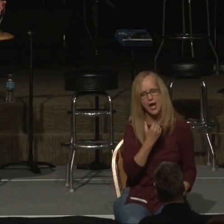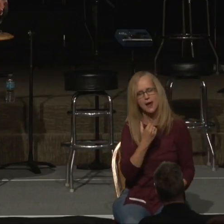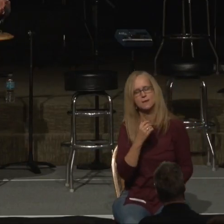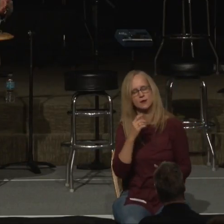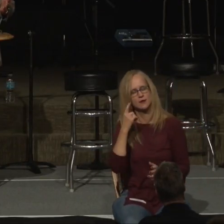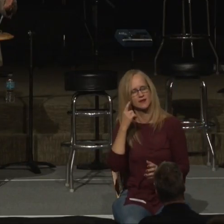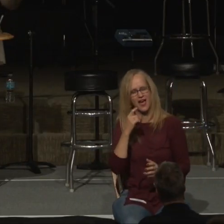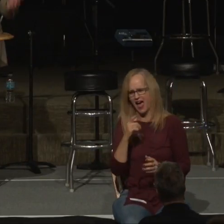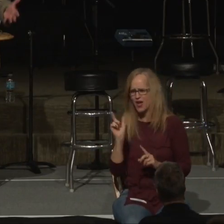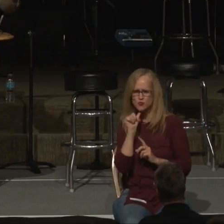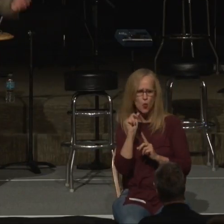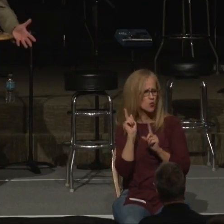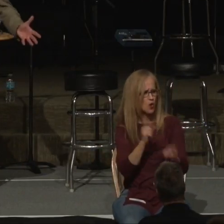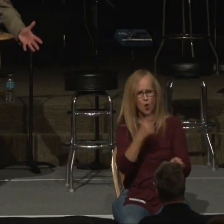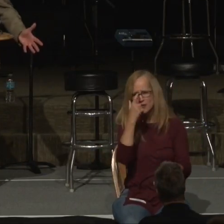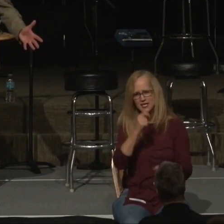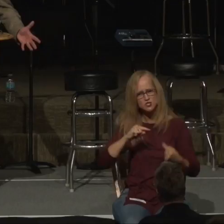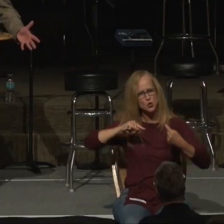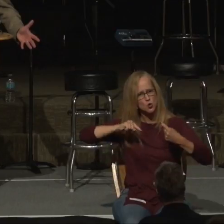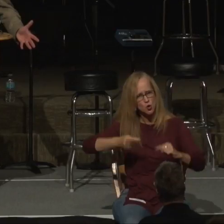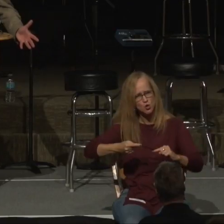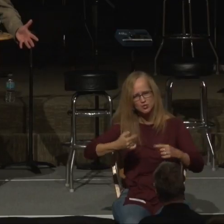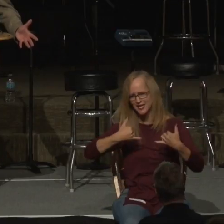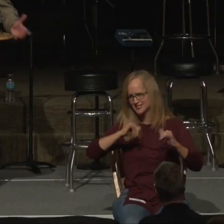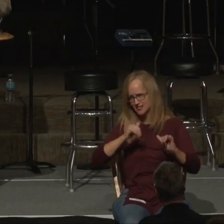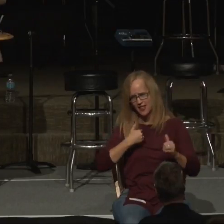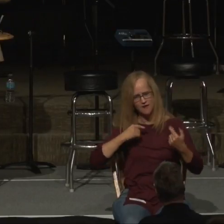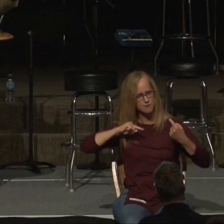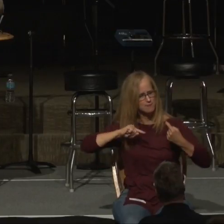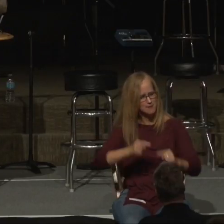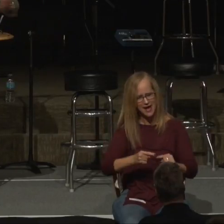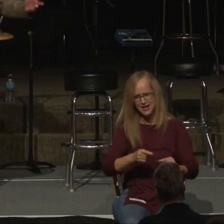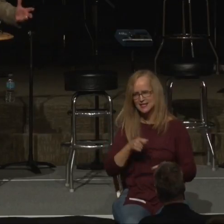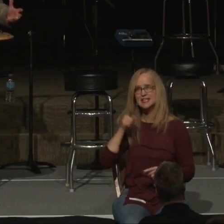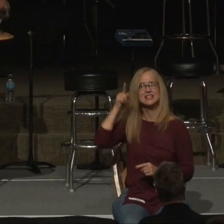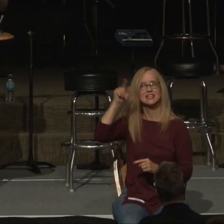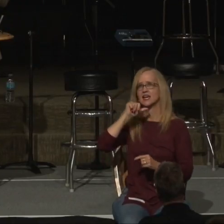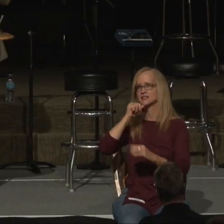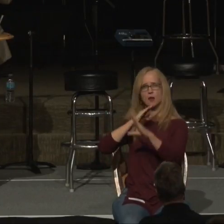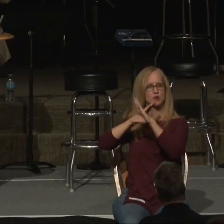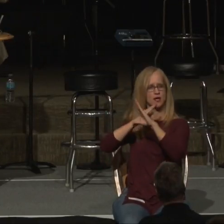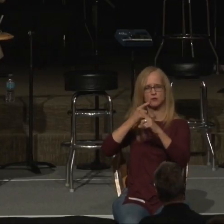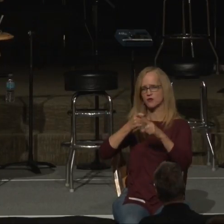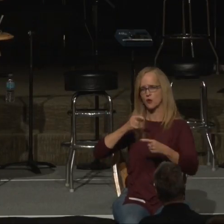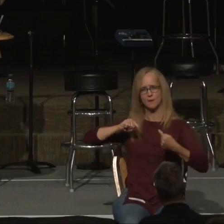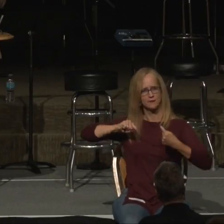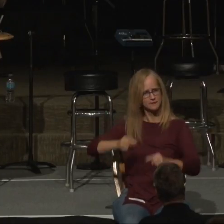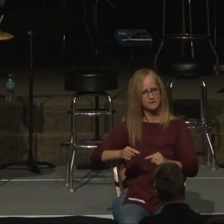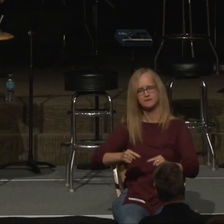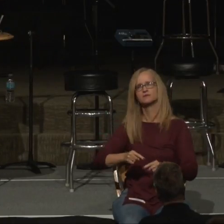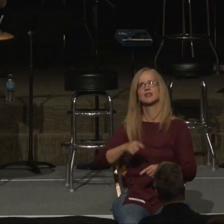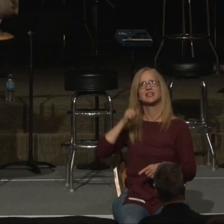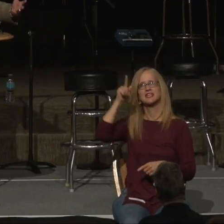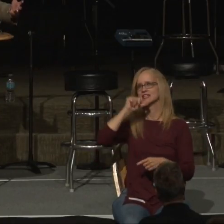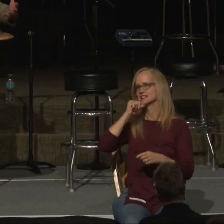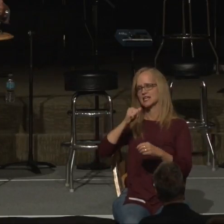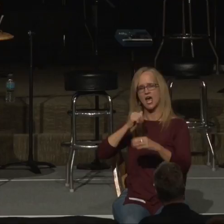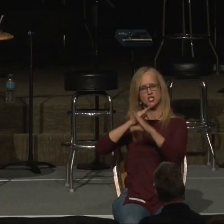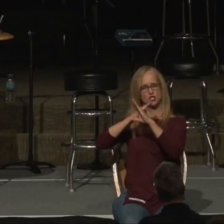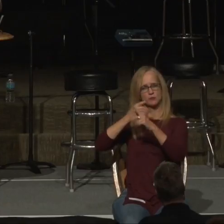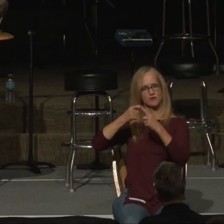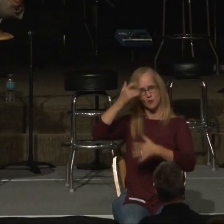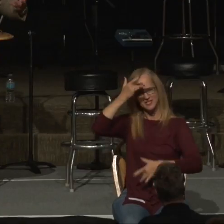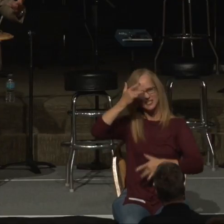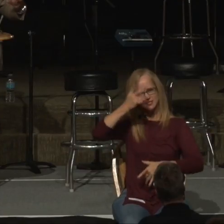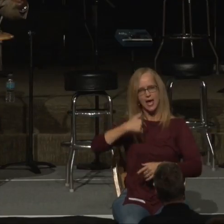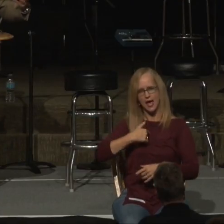hurts. I still have pain. He has not shielded me from that. He has not shielded me from sickness. I